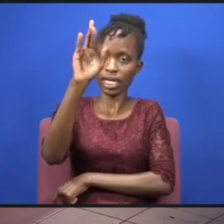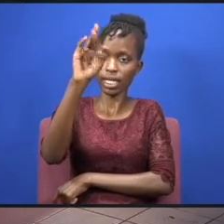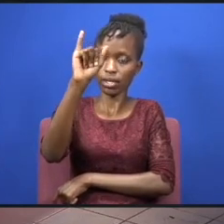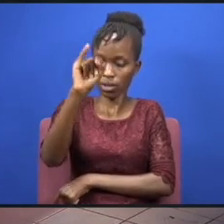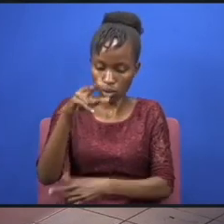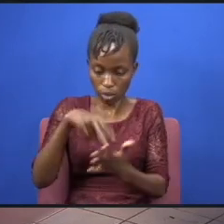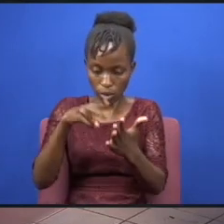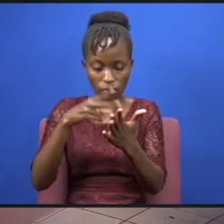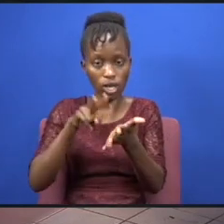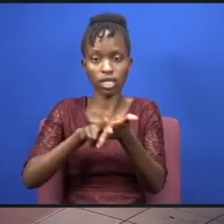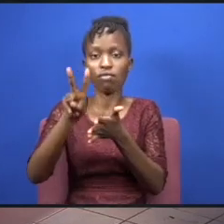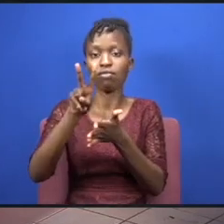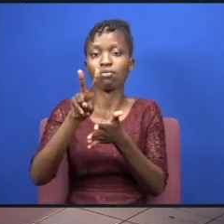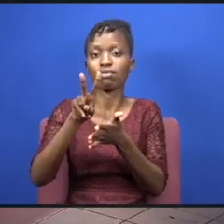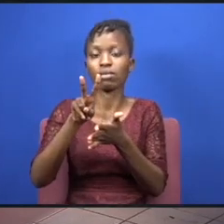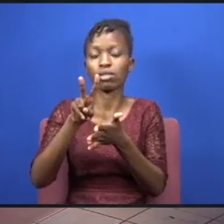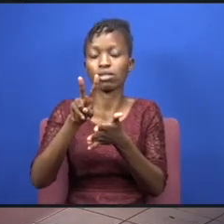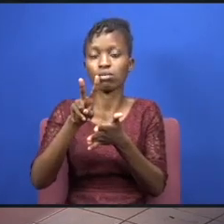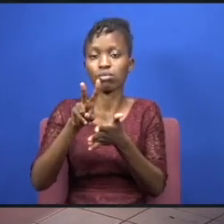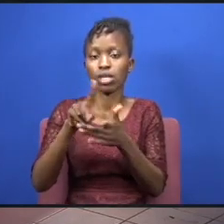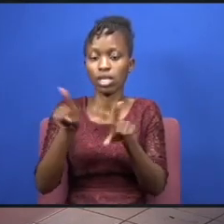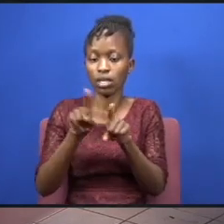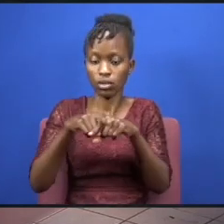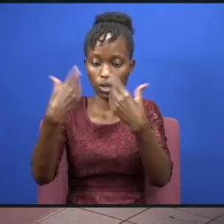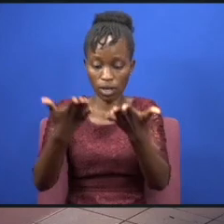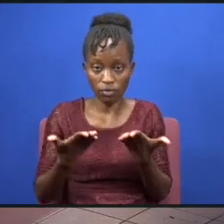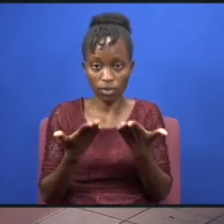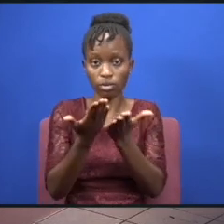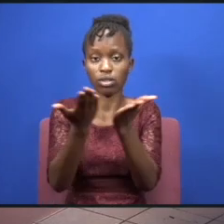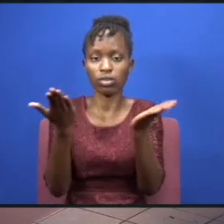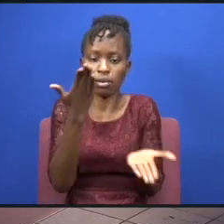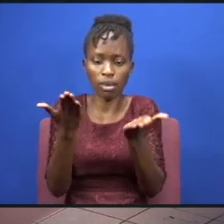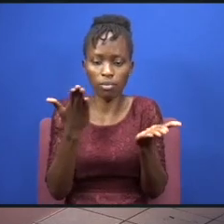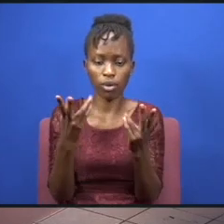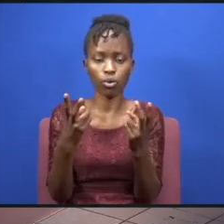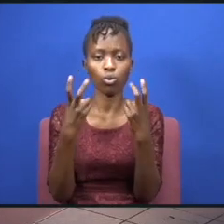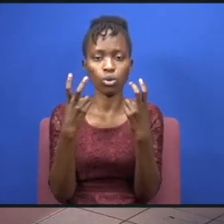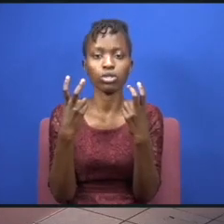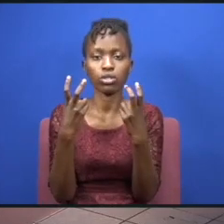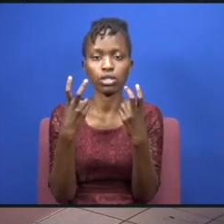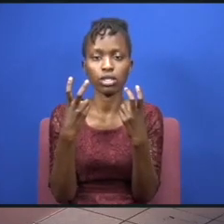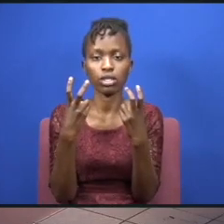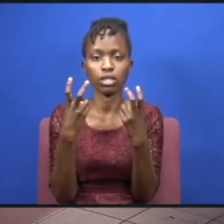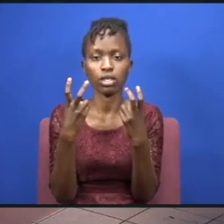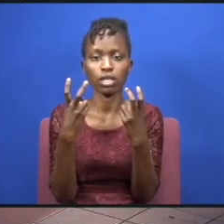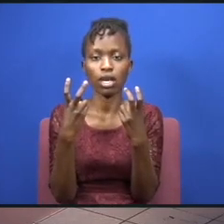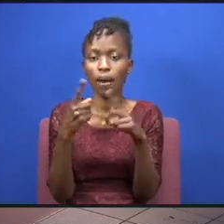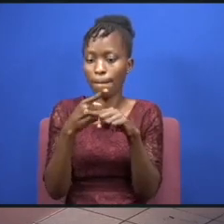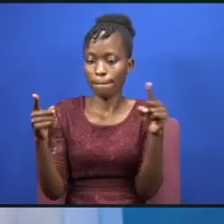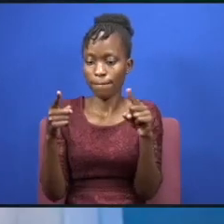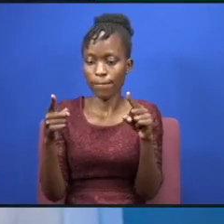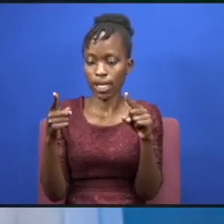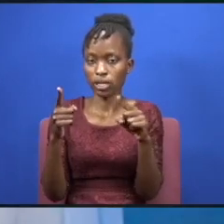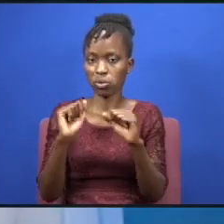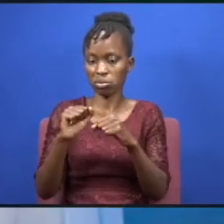and thereafter pray with us. And he'll also invite someone. You could be listening today, you could be in this service today, but you have